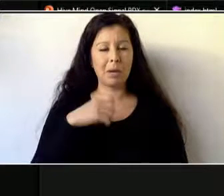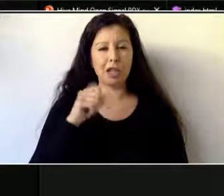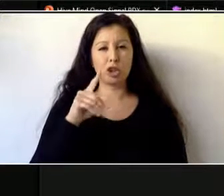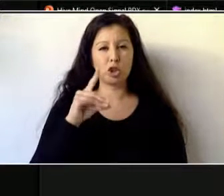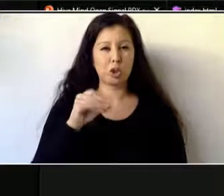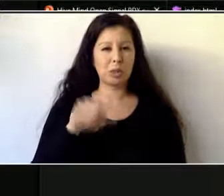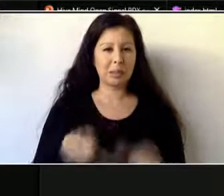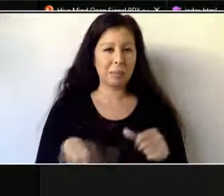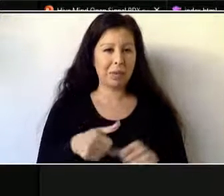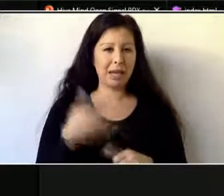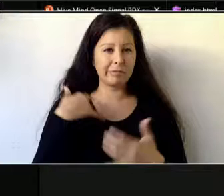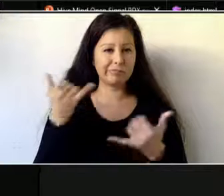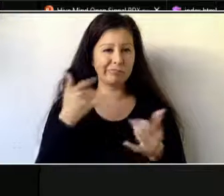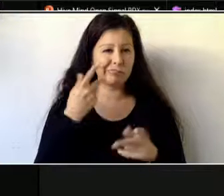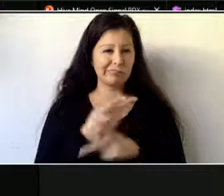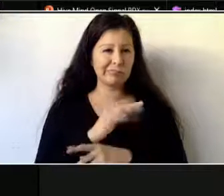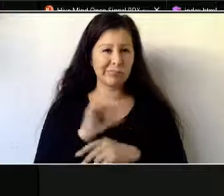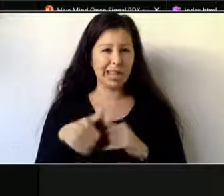space